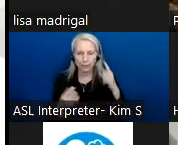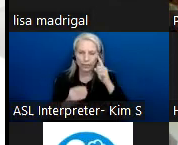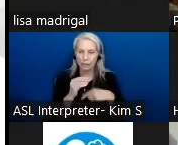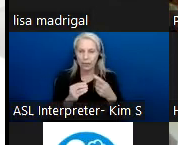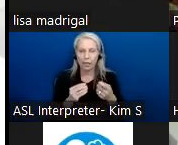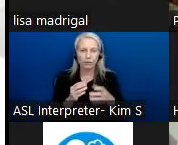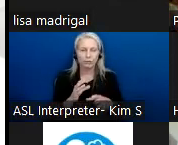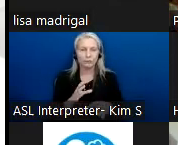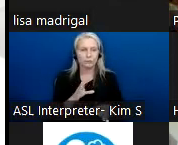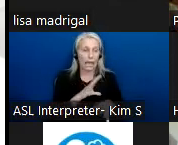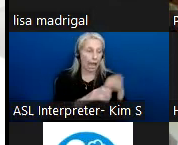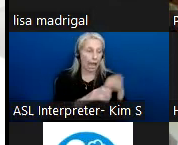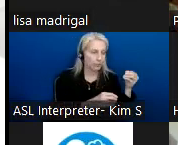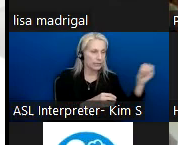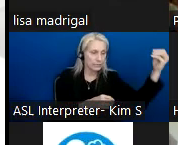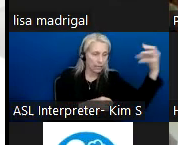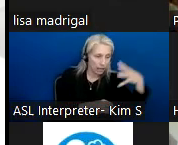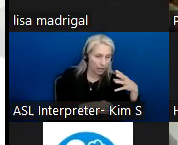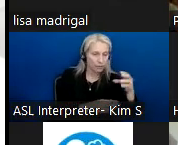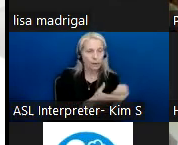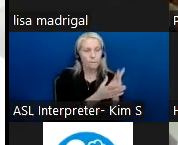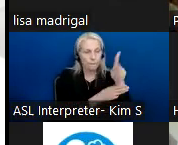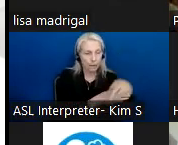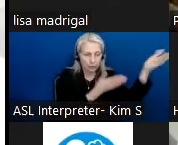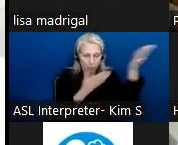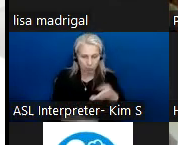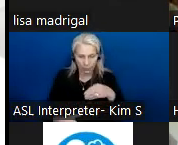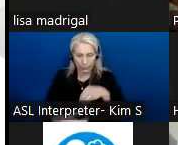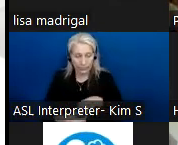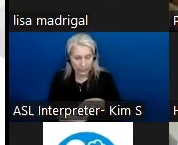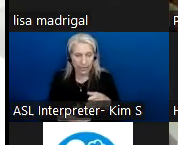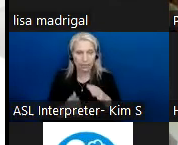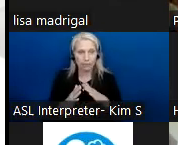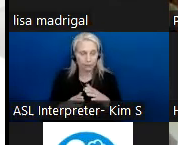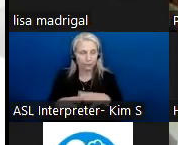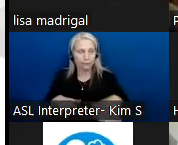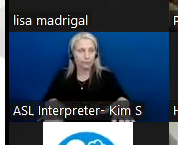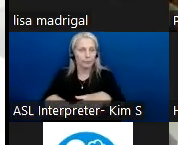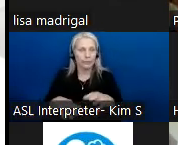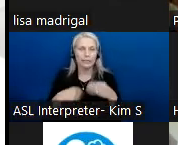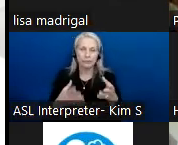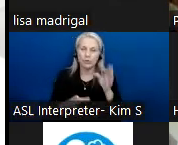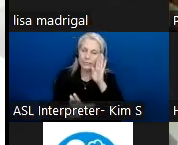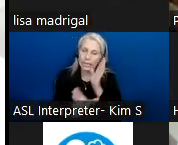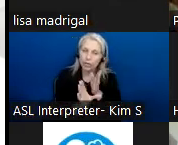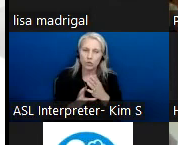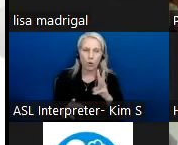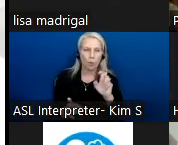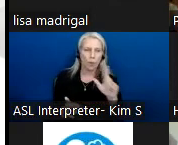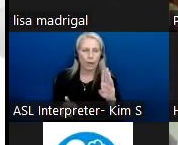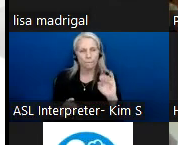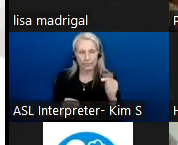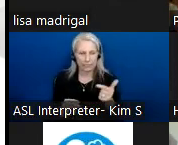the outside in with sunlight and plants helps create a feeling of psychological well-being. Something as